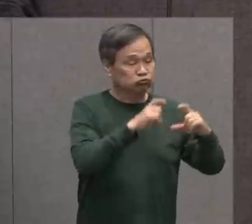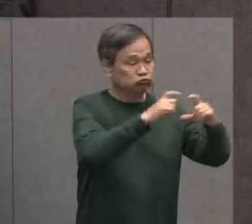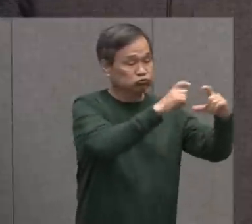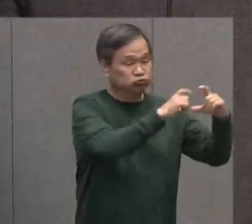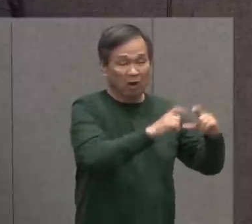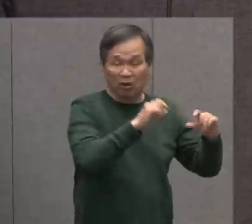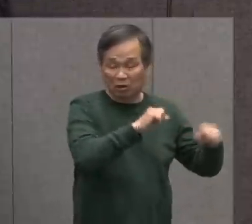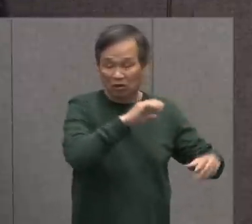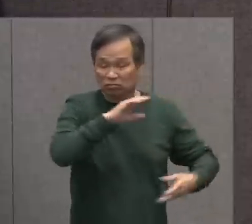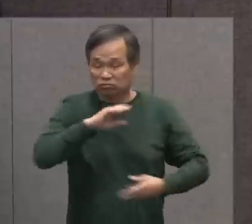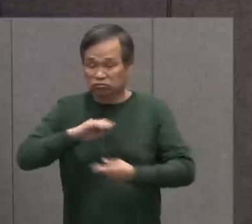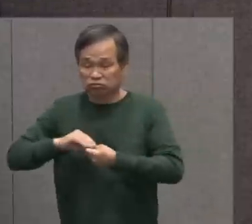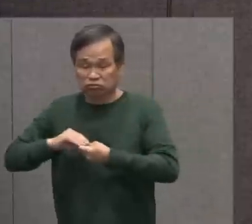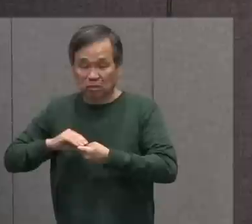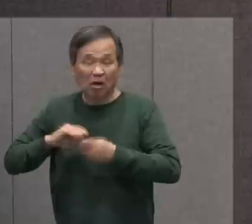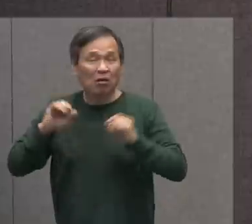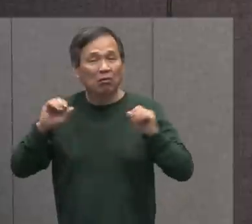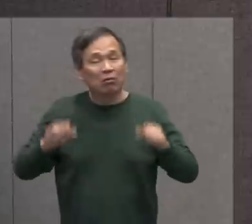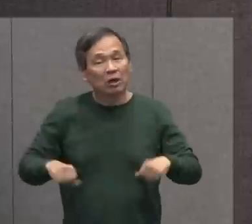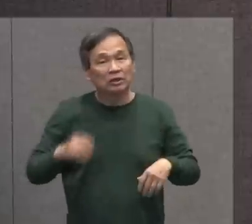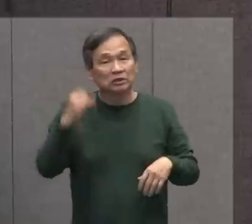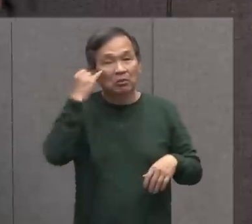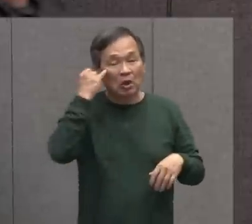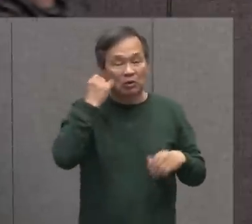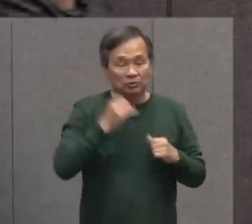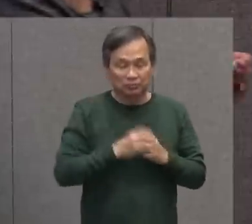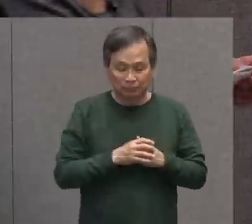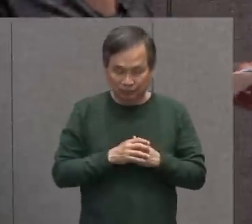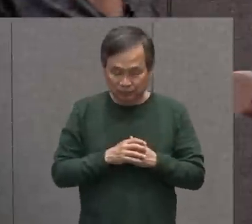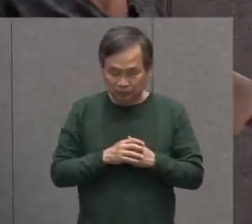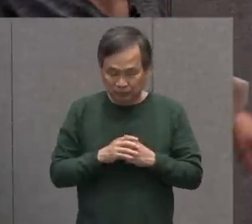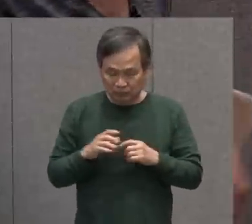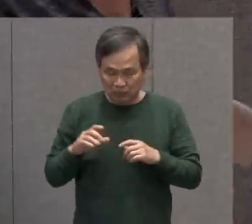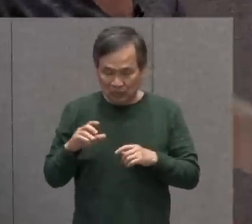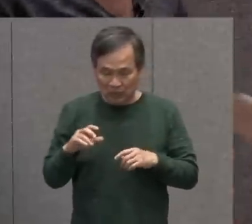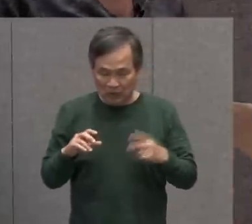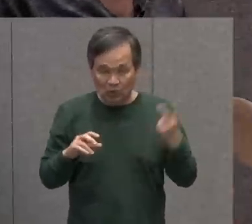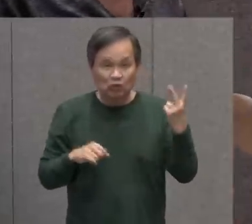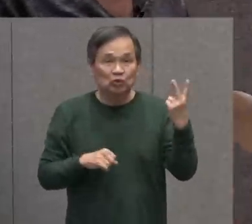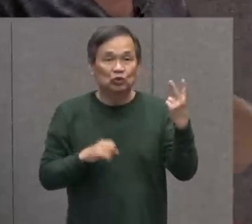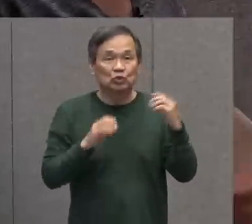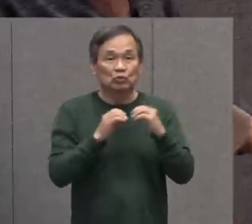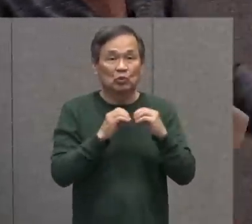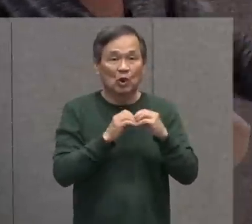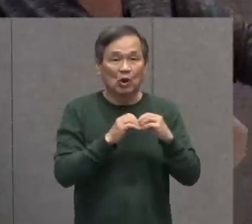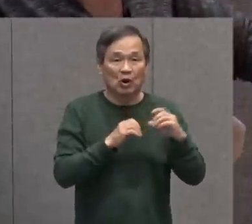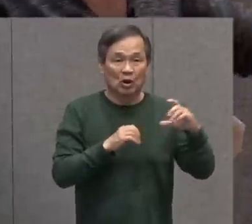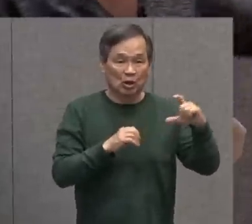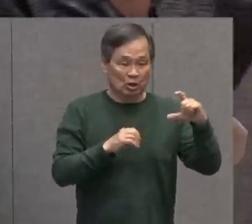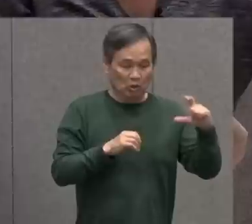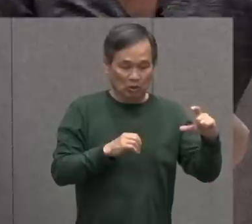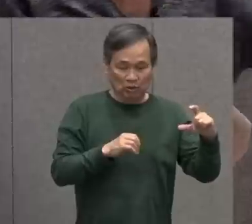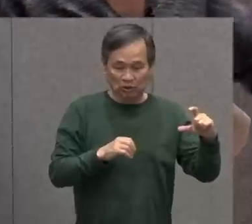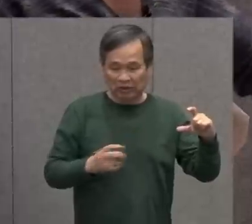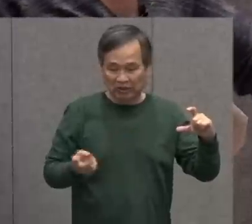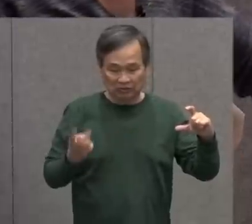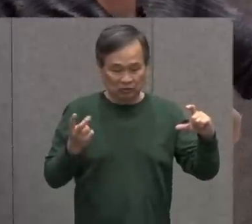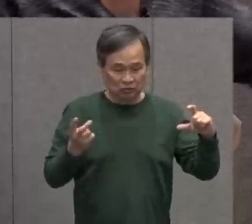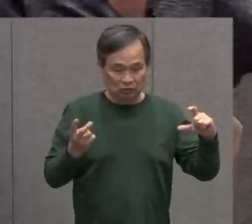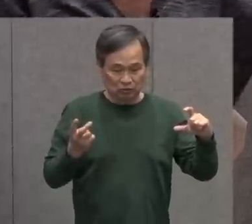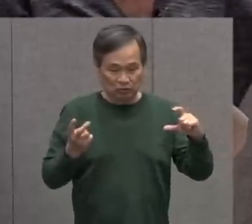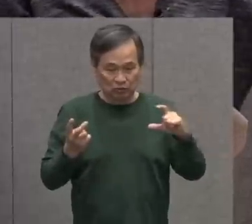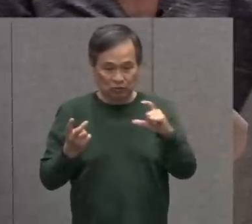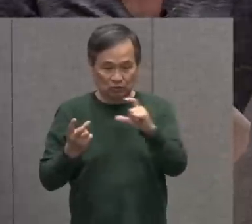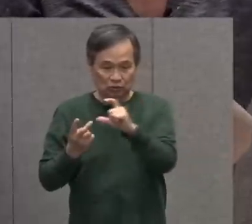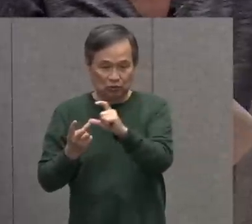right? So if I added on 2 more holes, that would get me